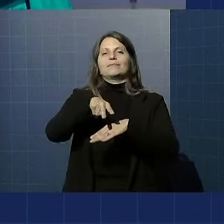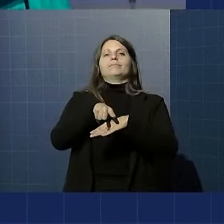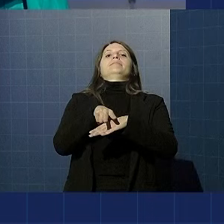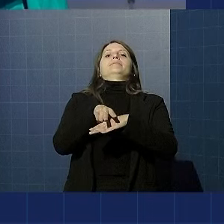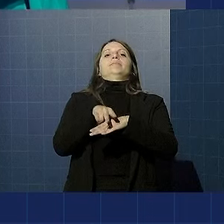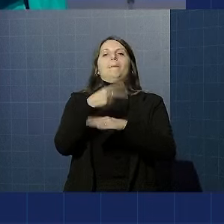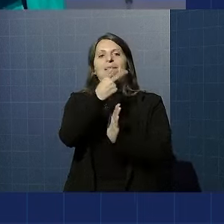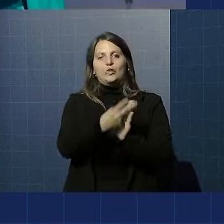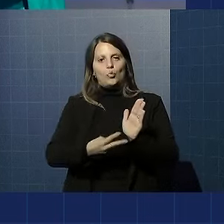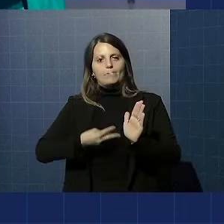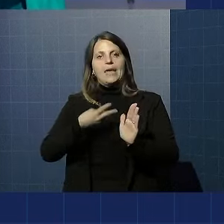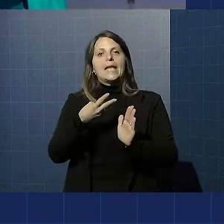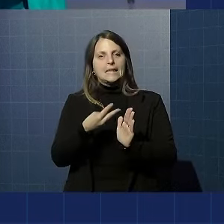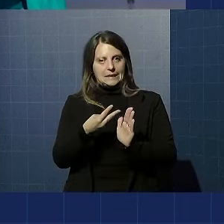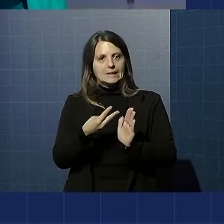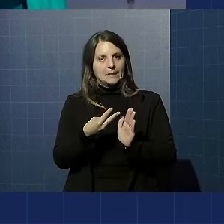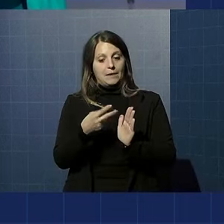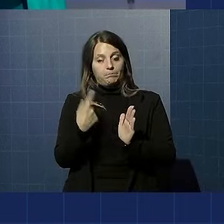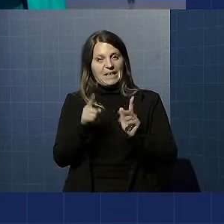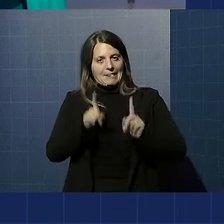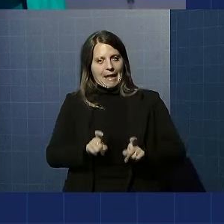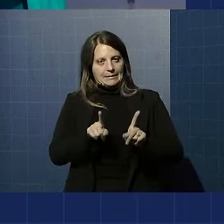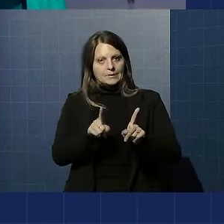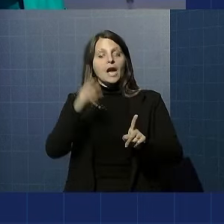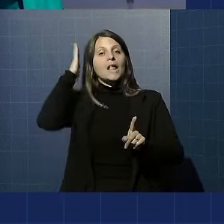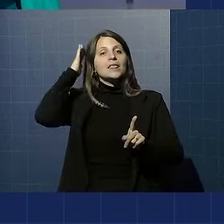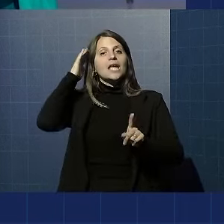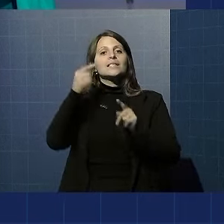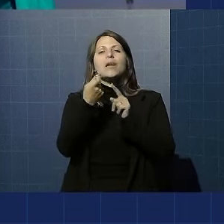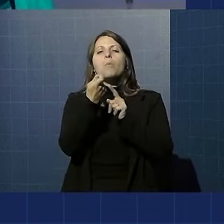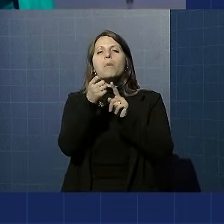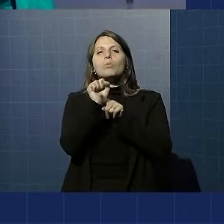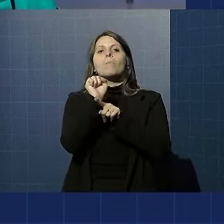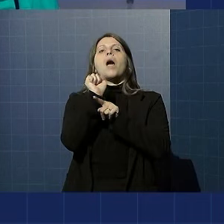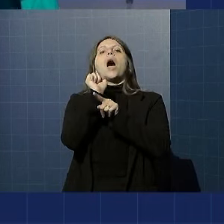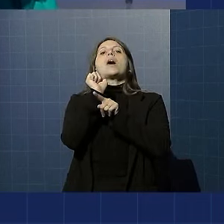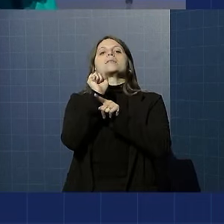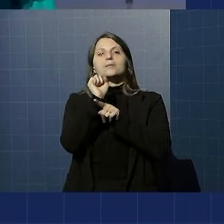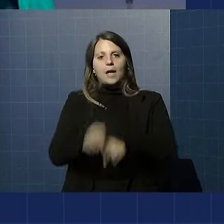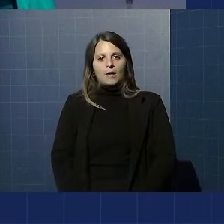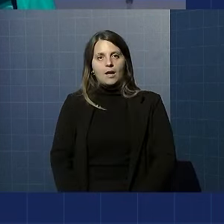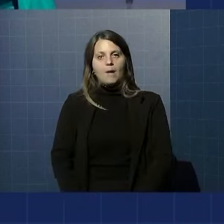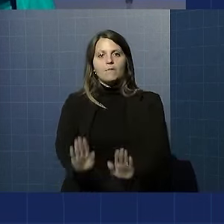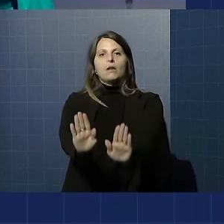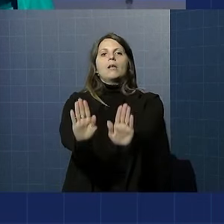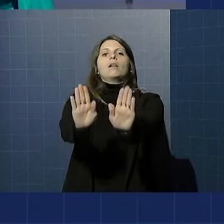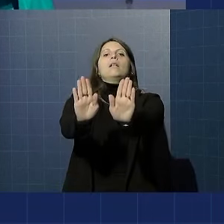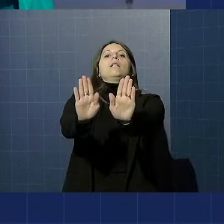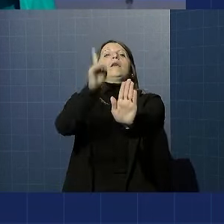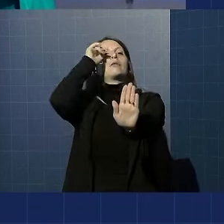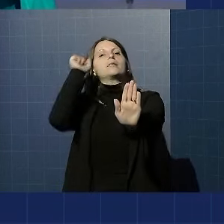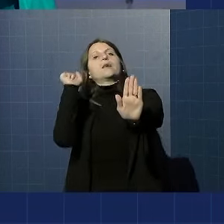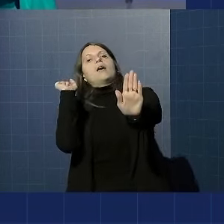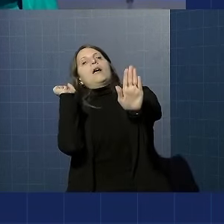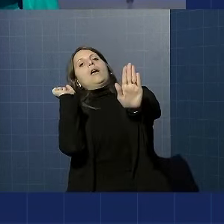this, with their head here, and their legs are upwards. Why do we do that? Because if we do it like this, we will have more